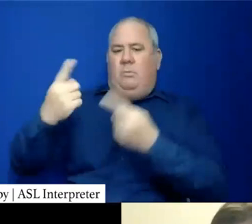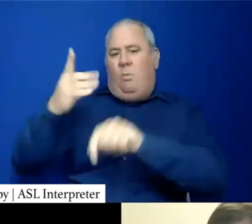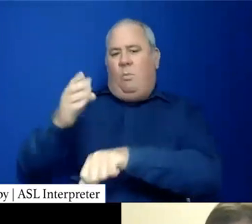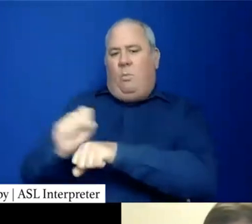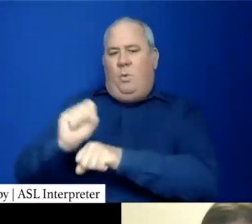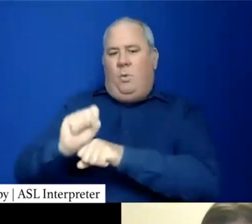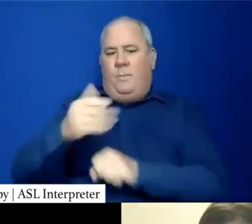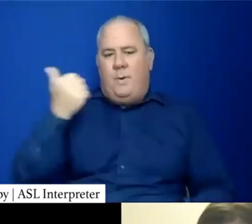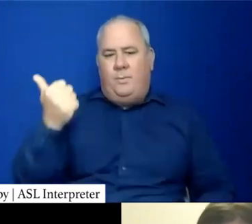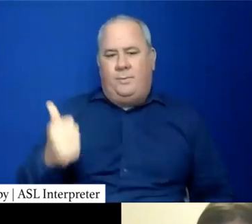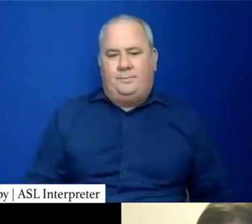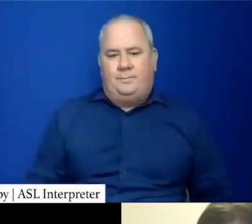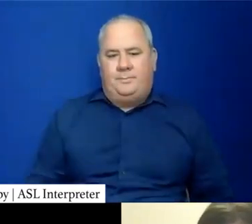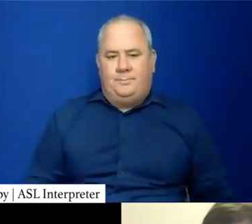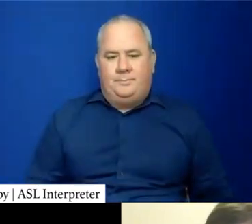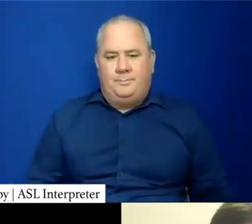it's always surprising how